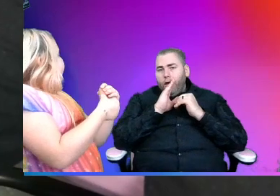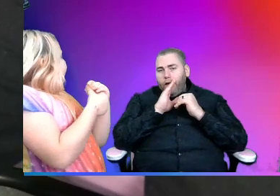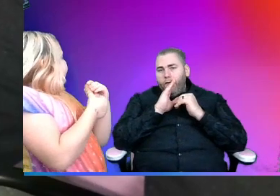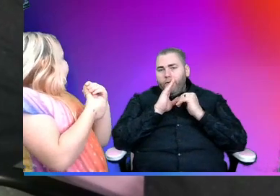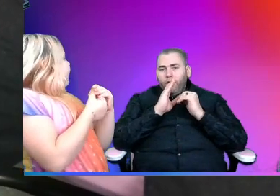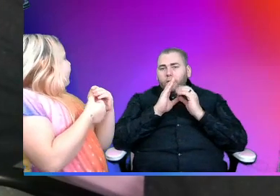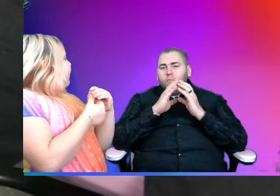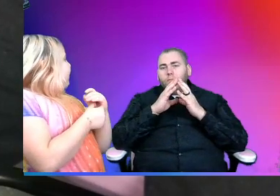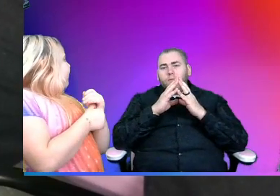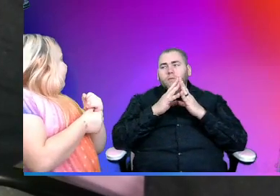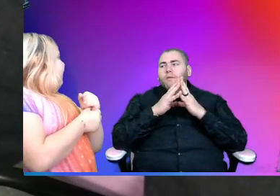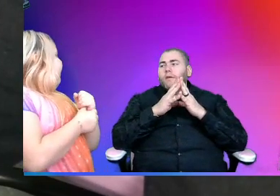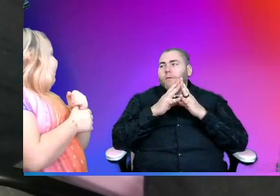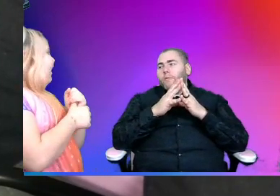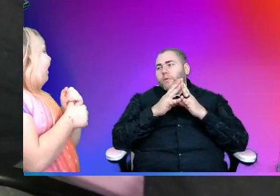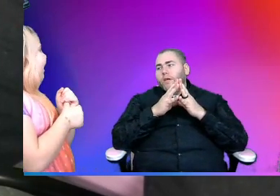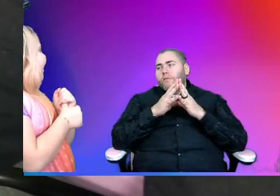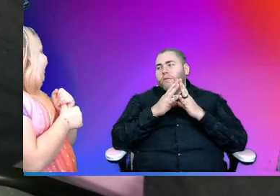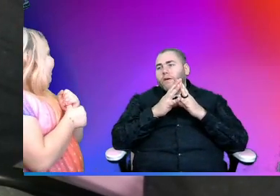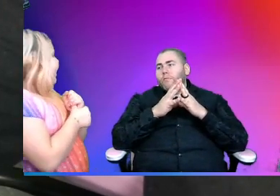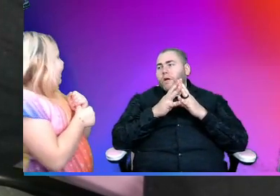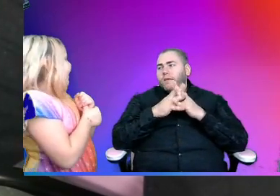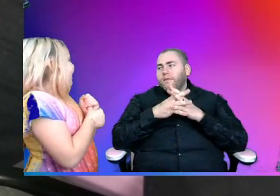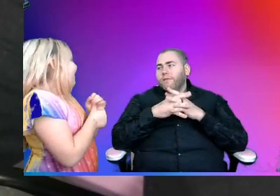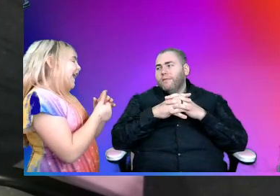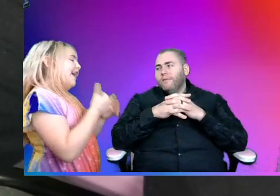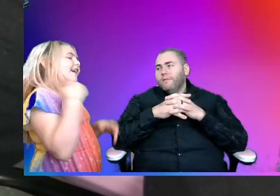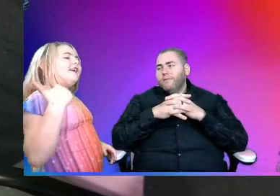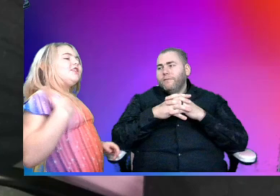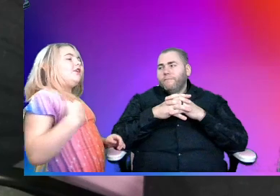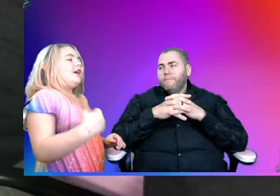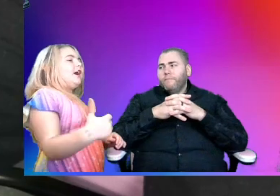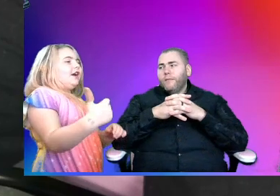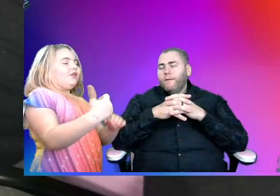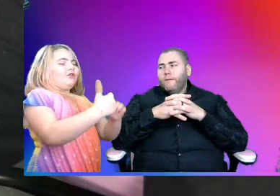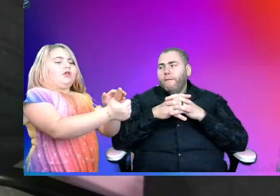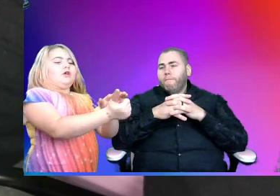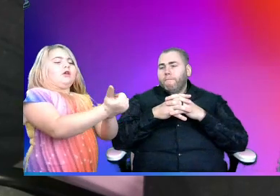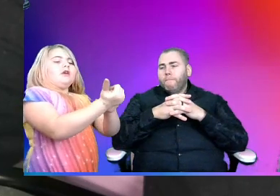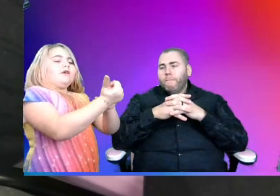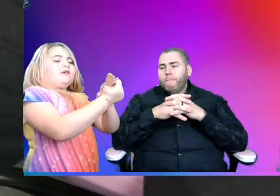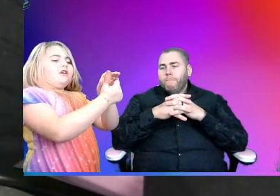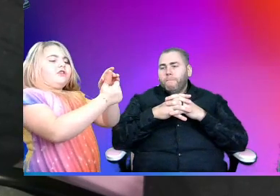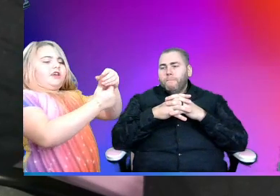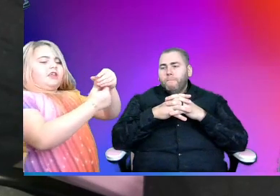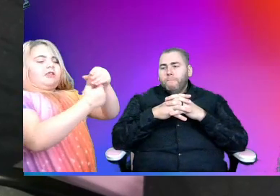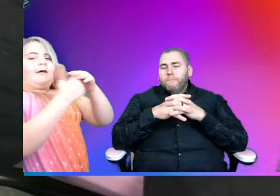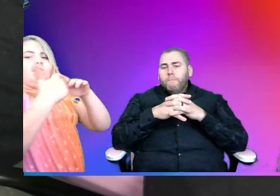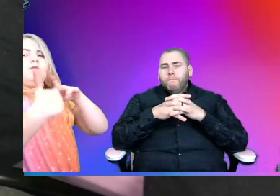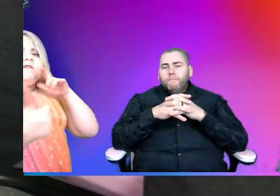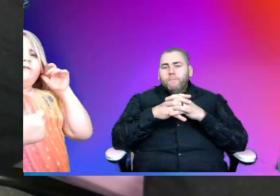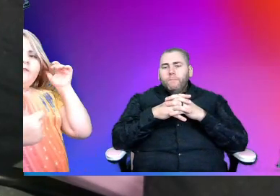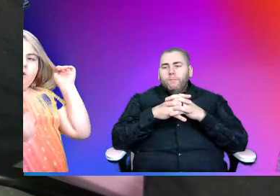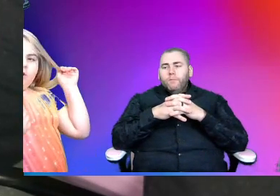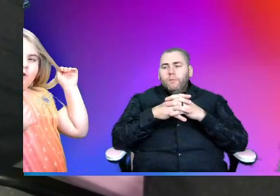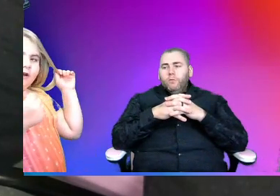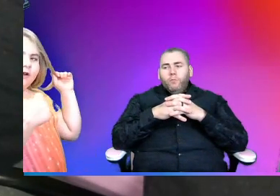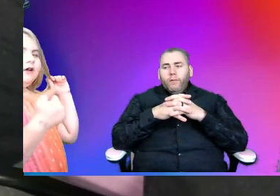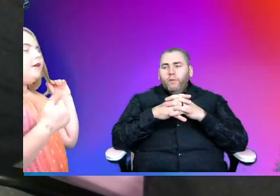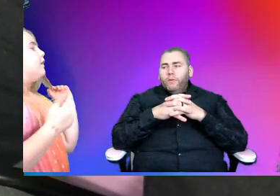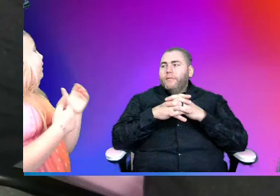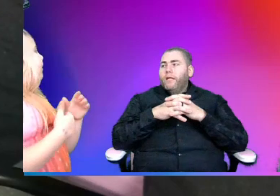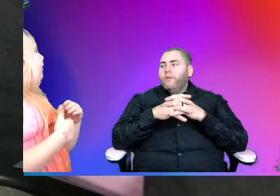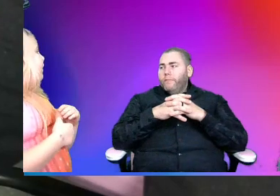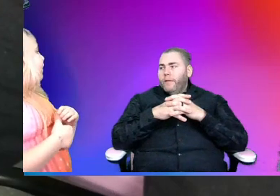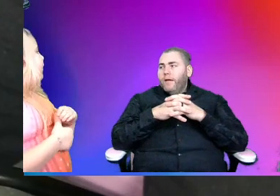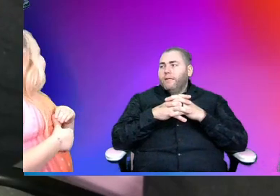the I have a thumb. People know you have a thumb, right? Yeah. So I have this on my finger. You